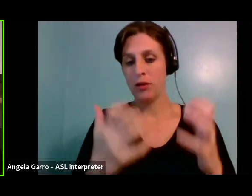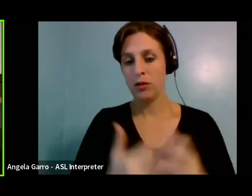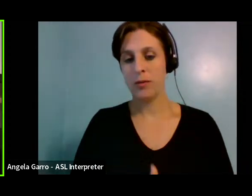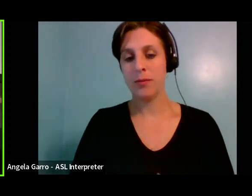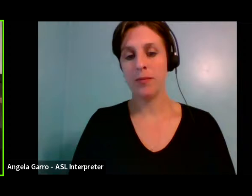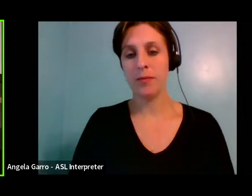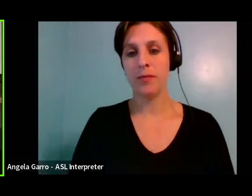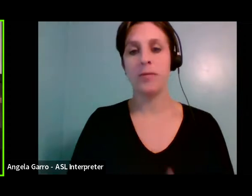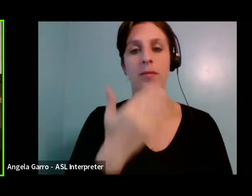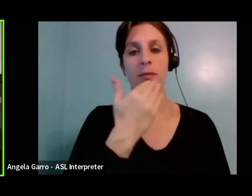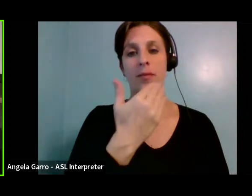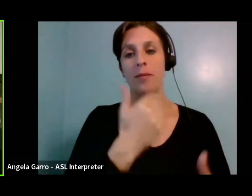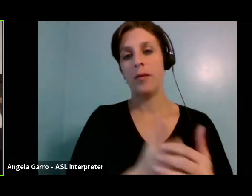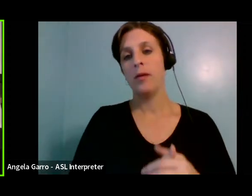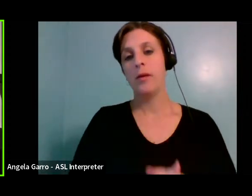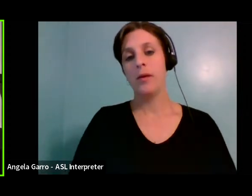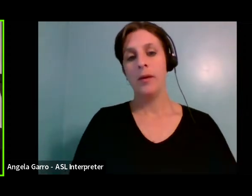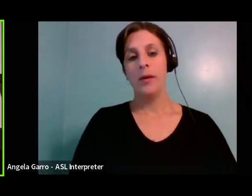Thank you.